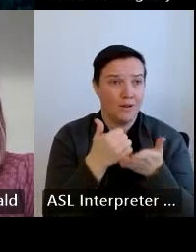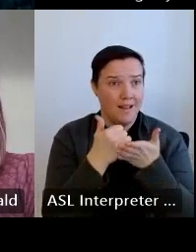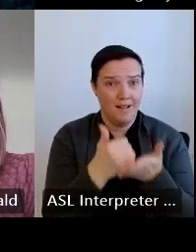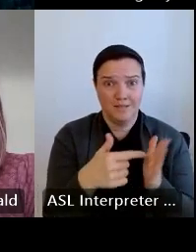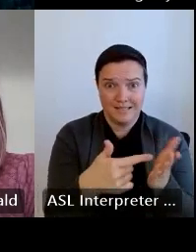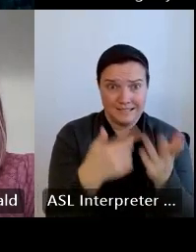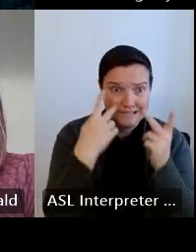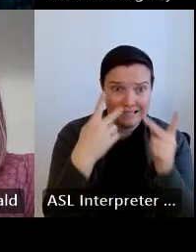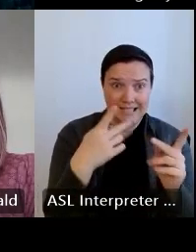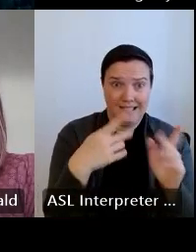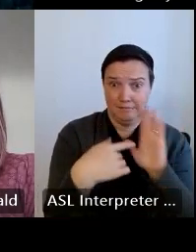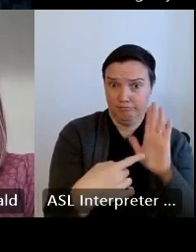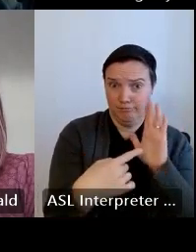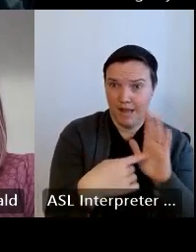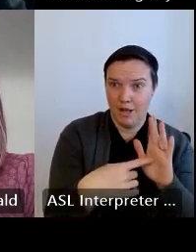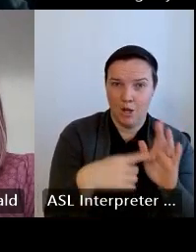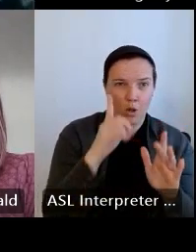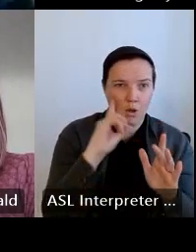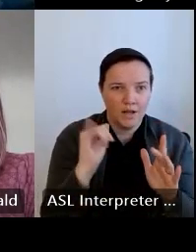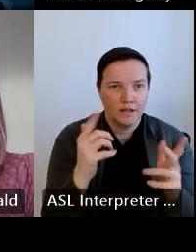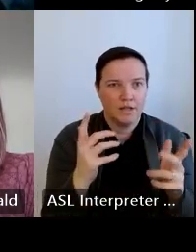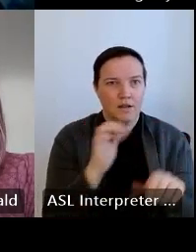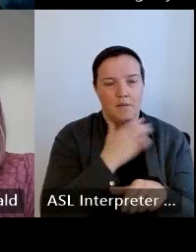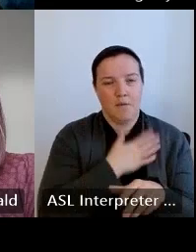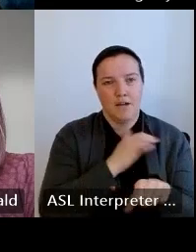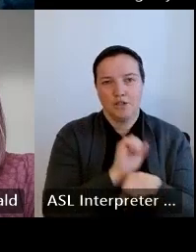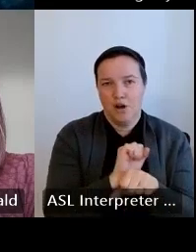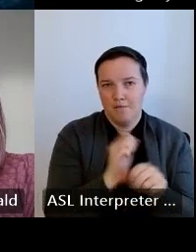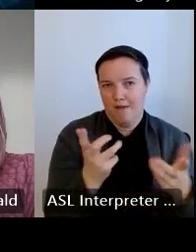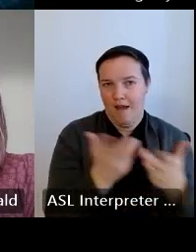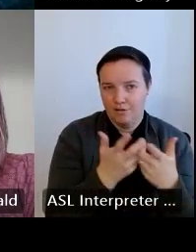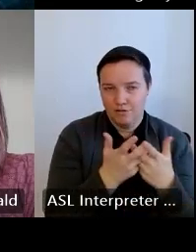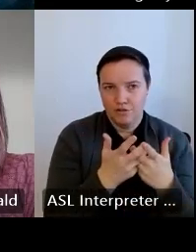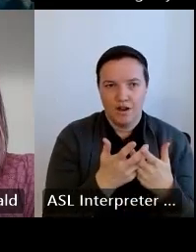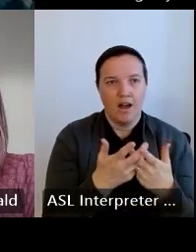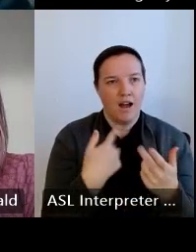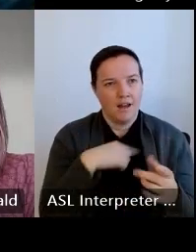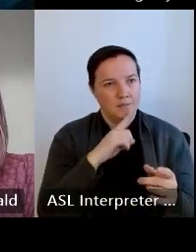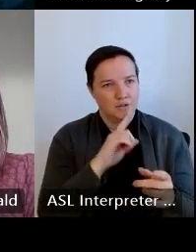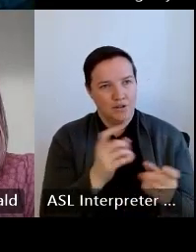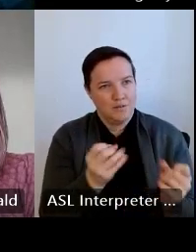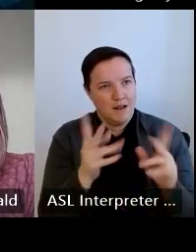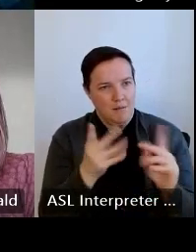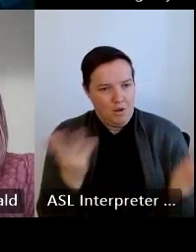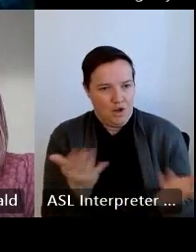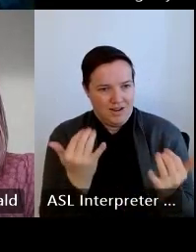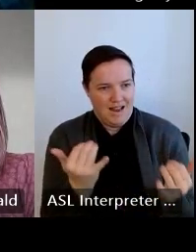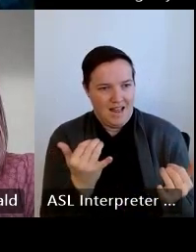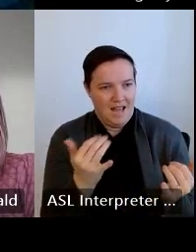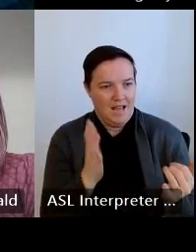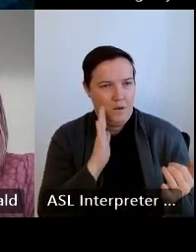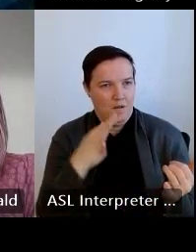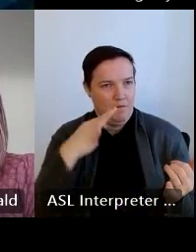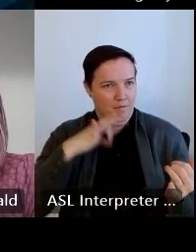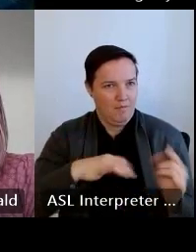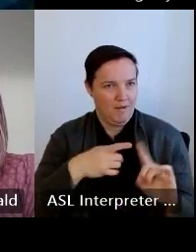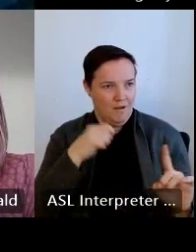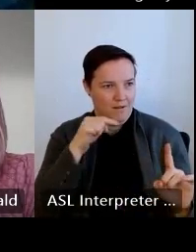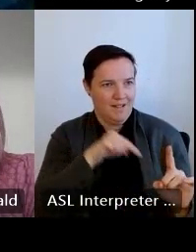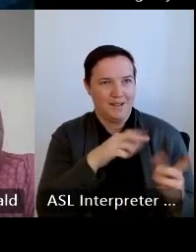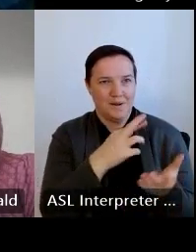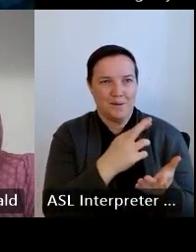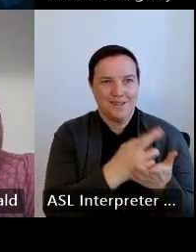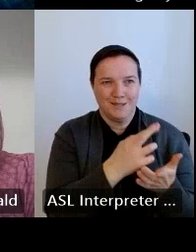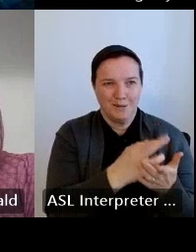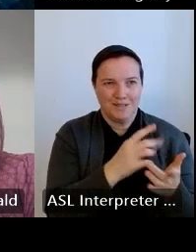Job Match. I'm sure many of our attendees today will find this resource valuable in their job search and then in